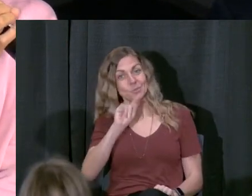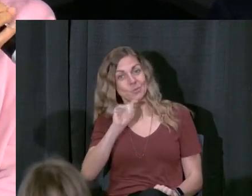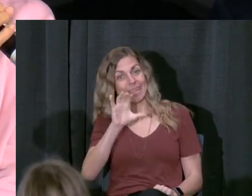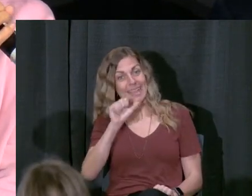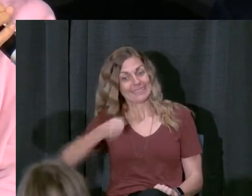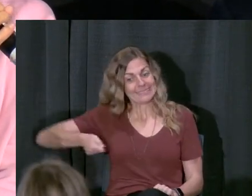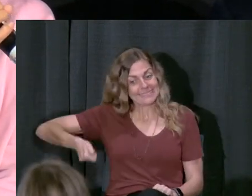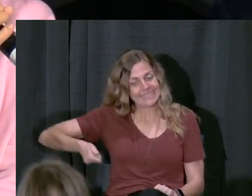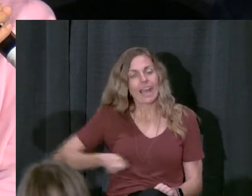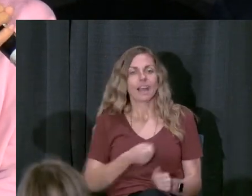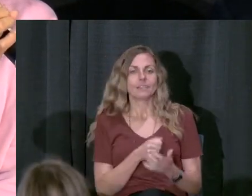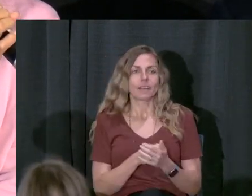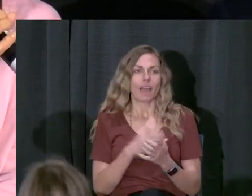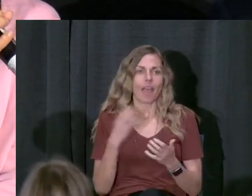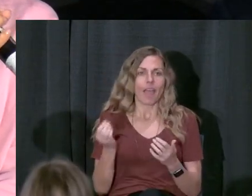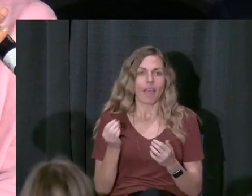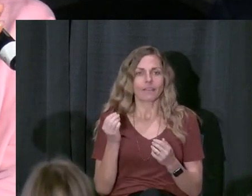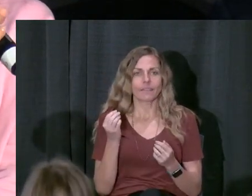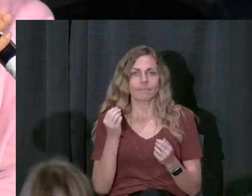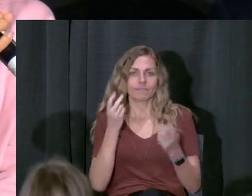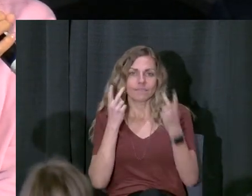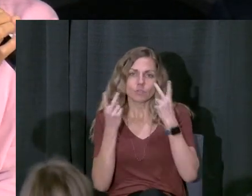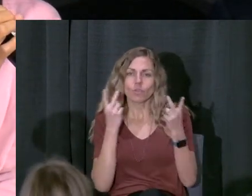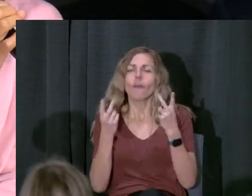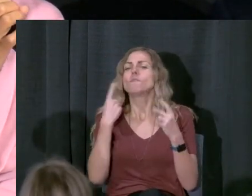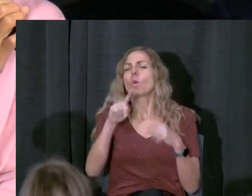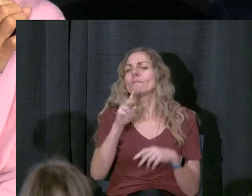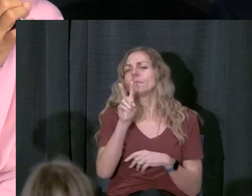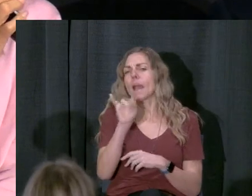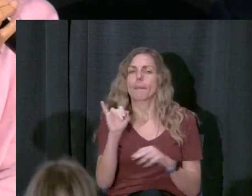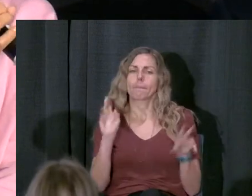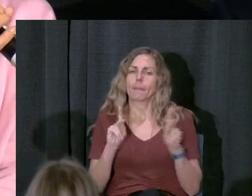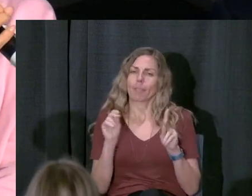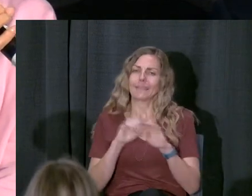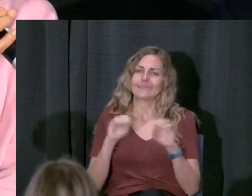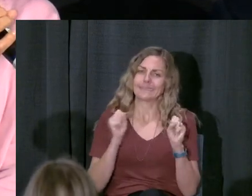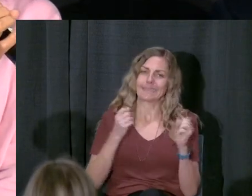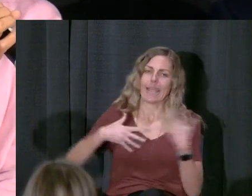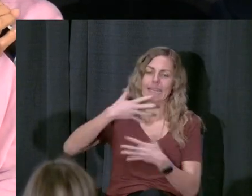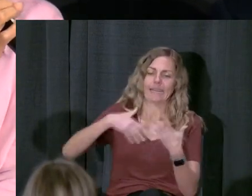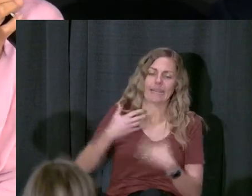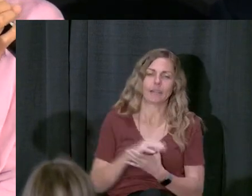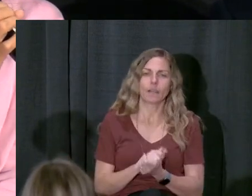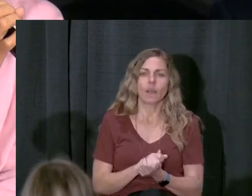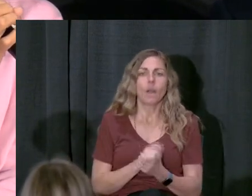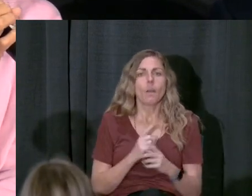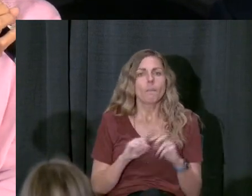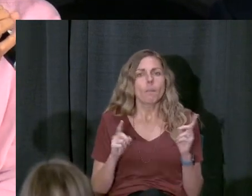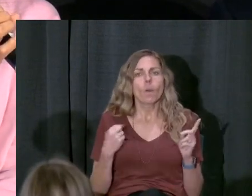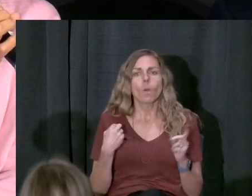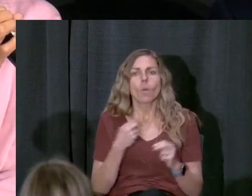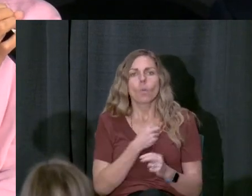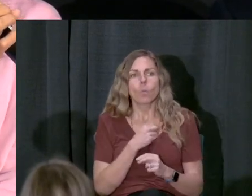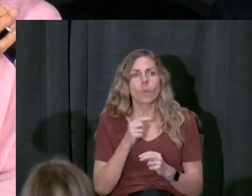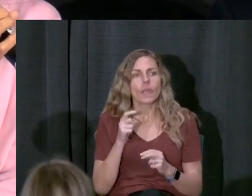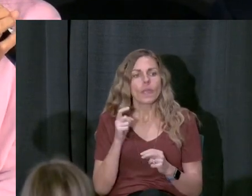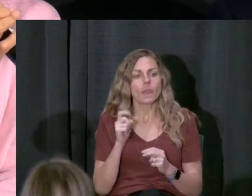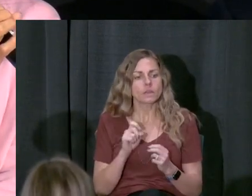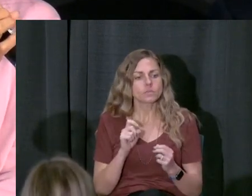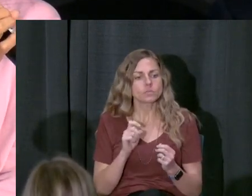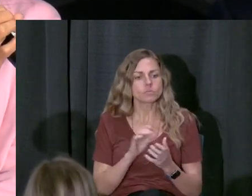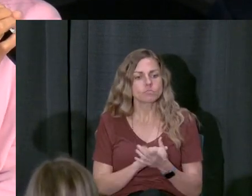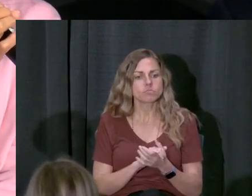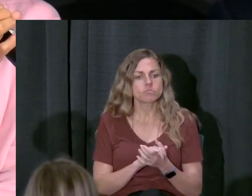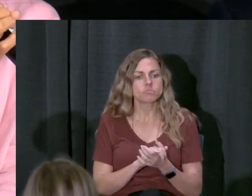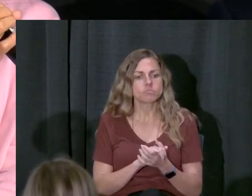the visually impaired into society. But, you know, we have to solve various, you